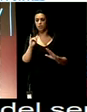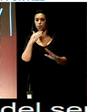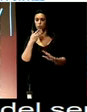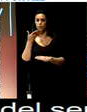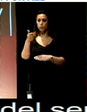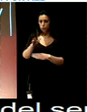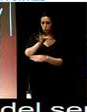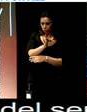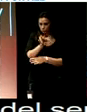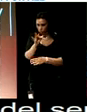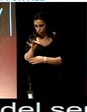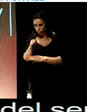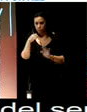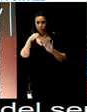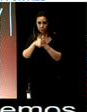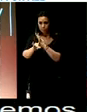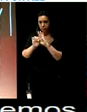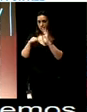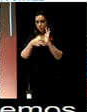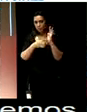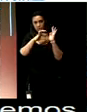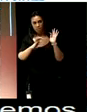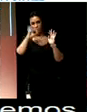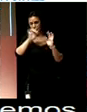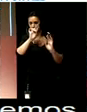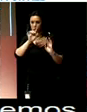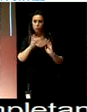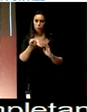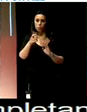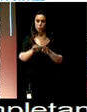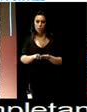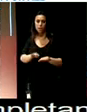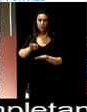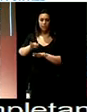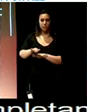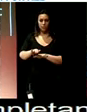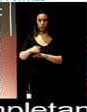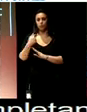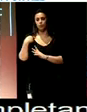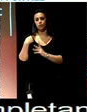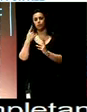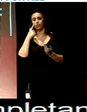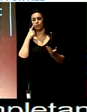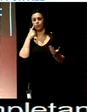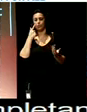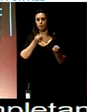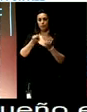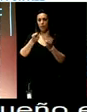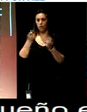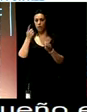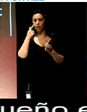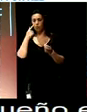step. One step that negotiating with the Vatican, they can't